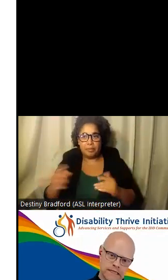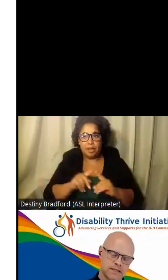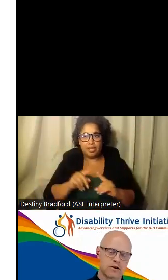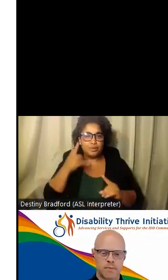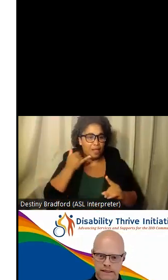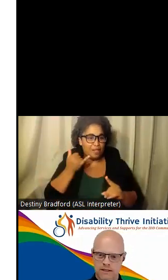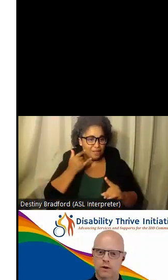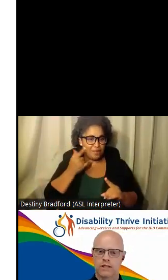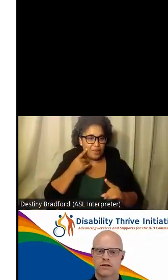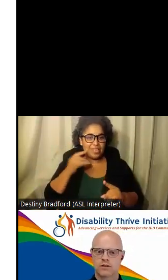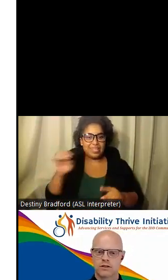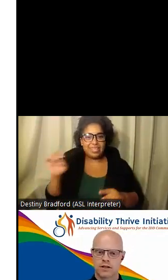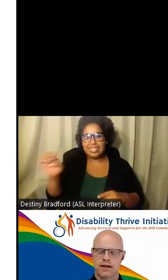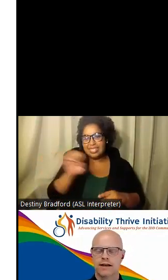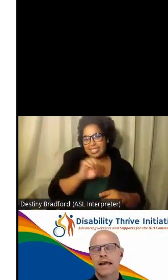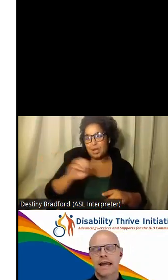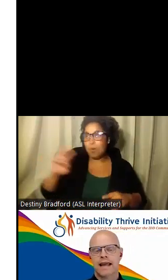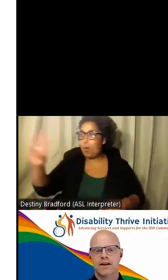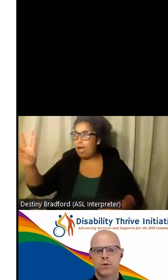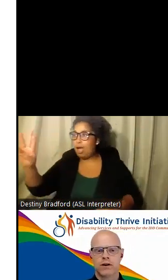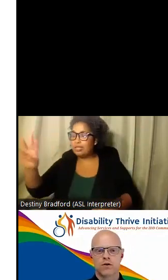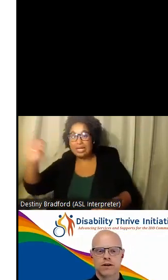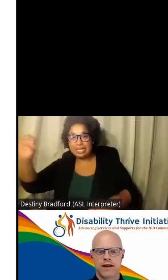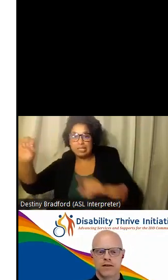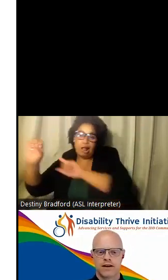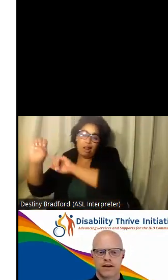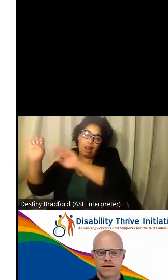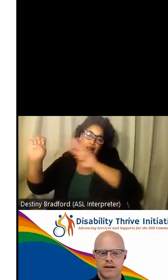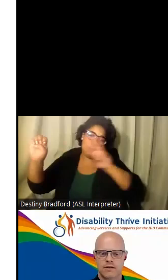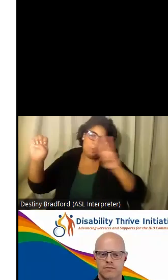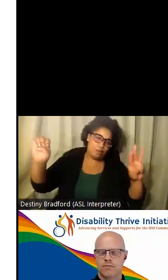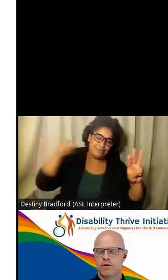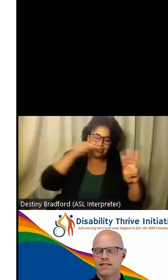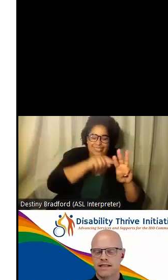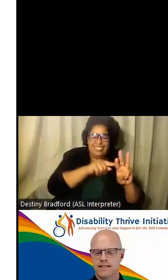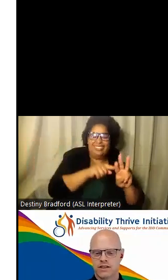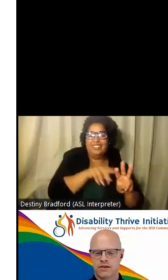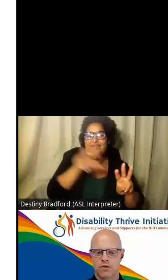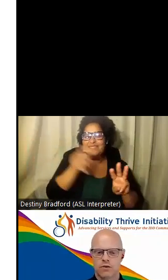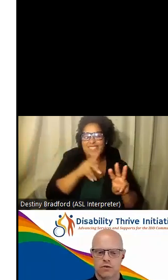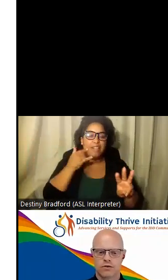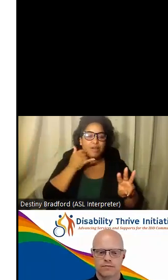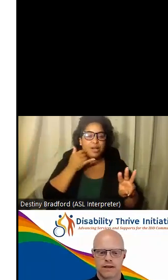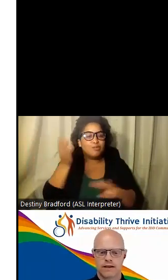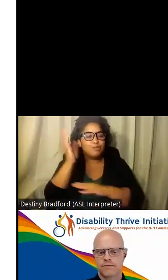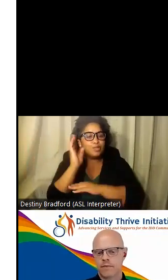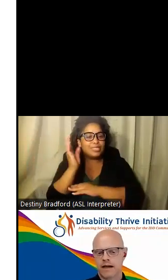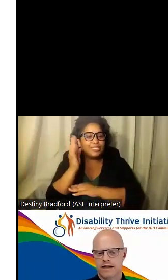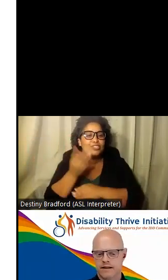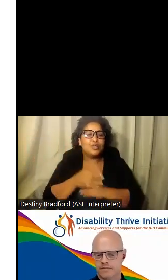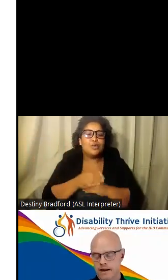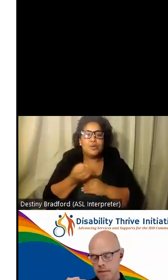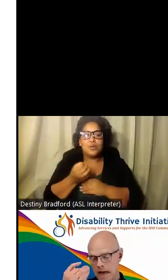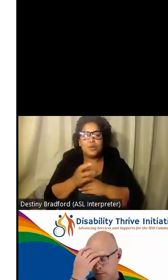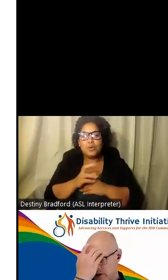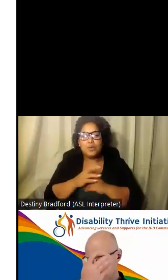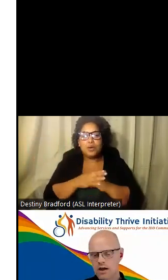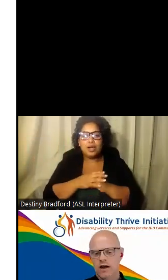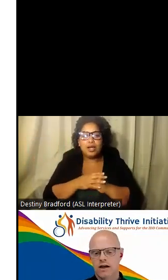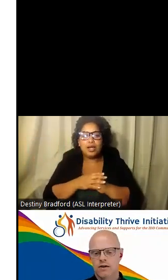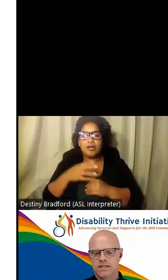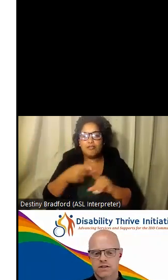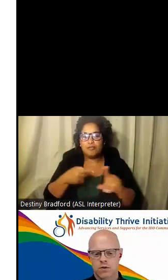going East Coast back to the West Coast. And we are going to have a presentation by